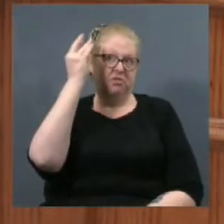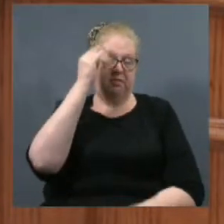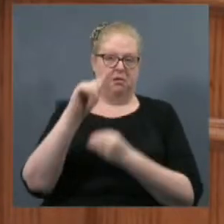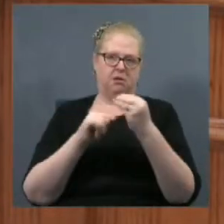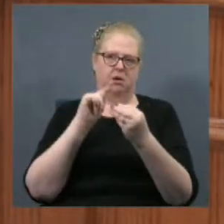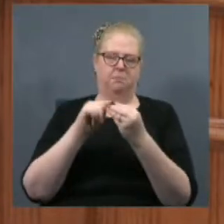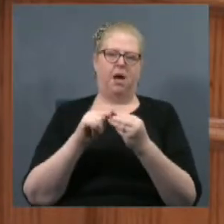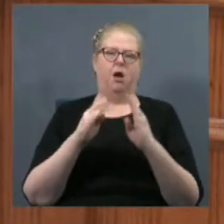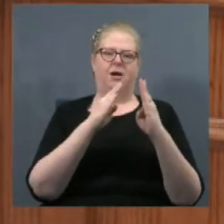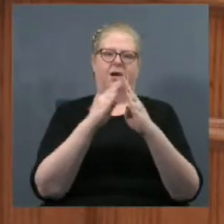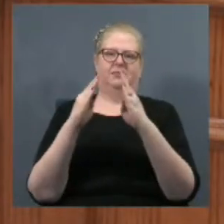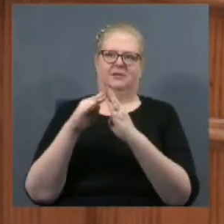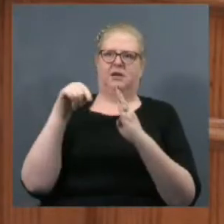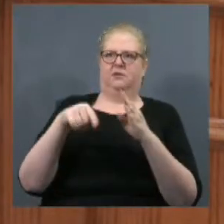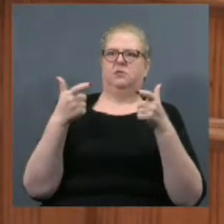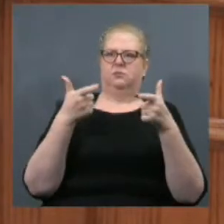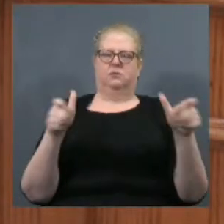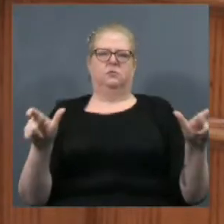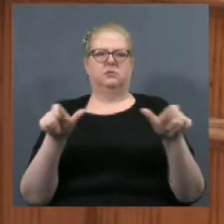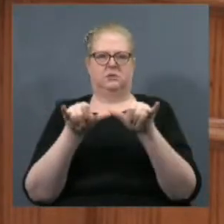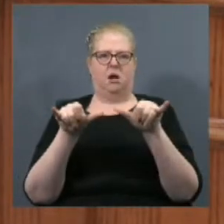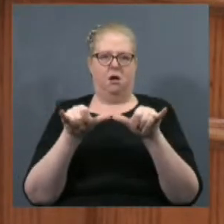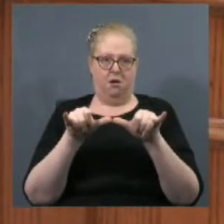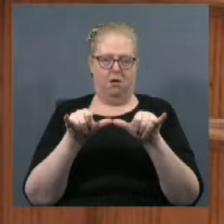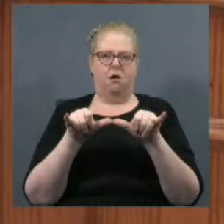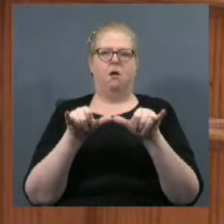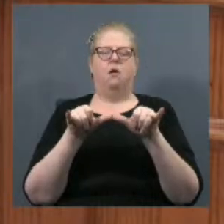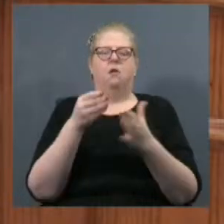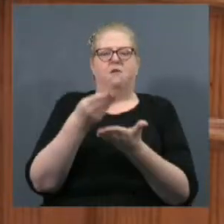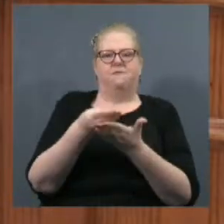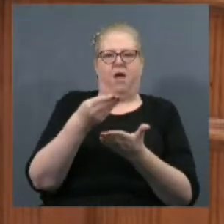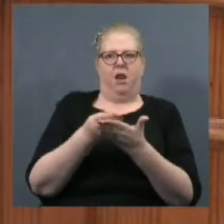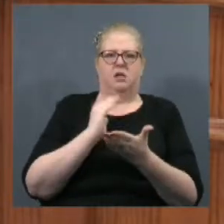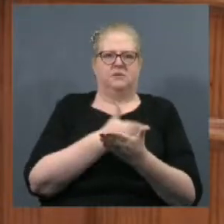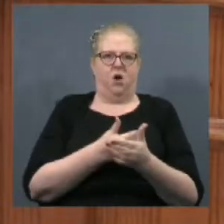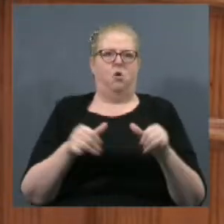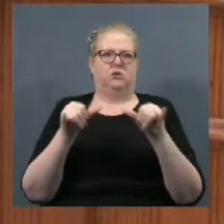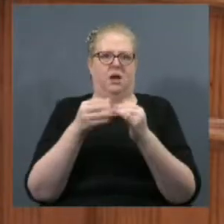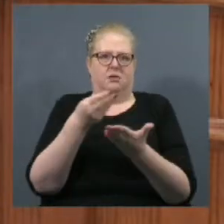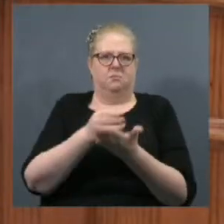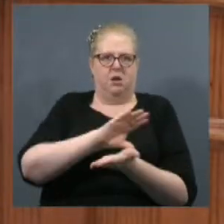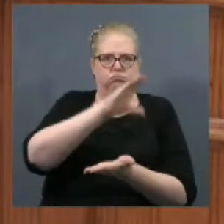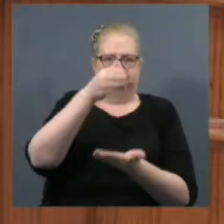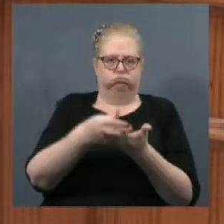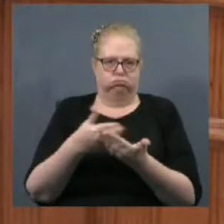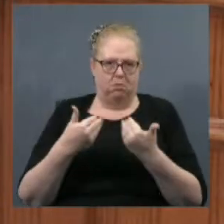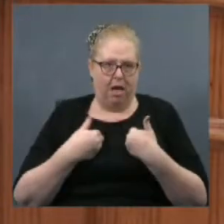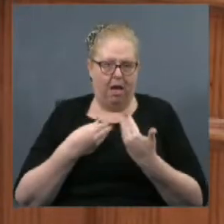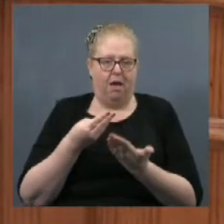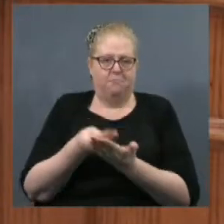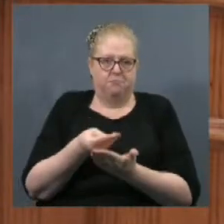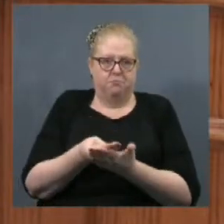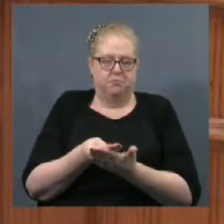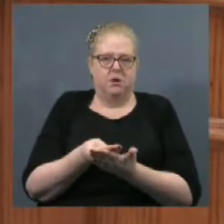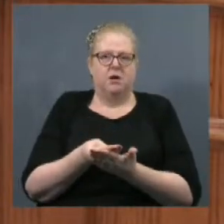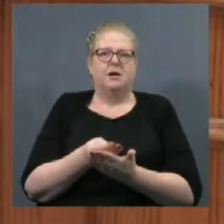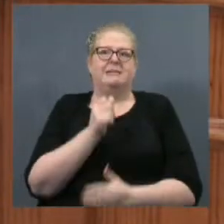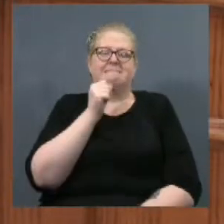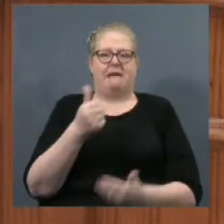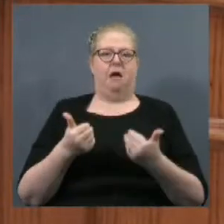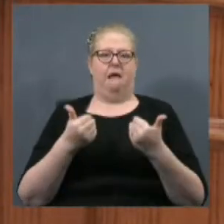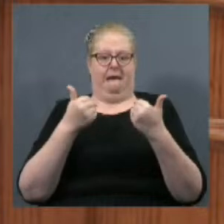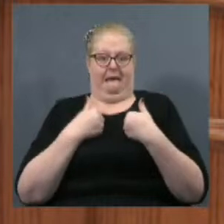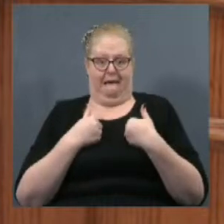this size with finances of the size that we have, not having an actual city manager